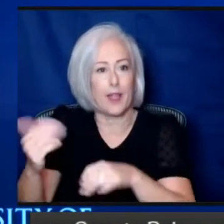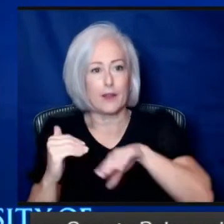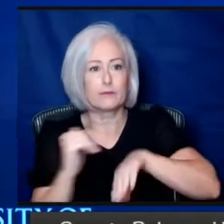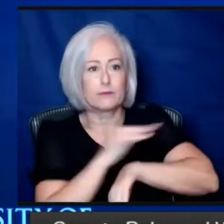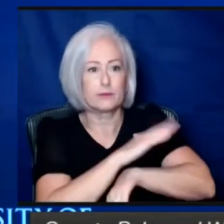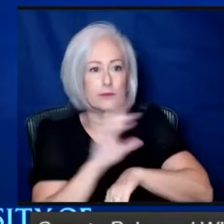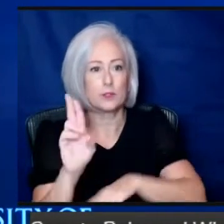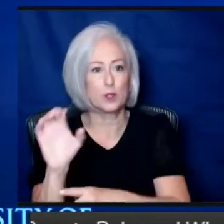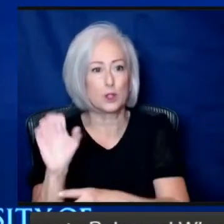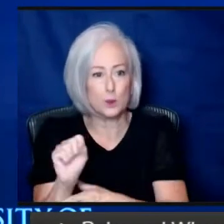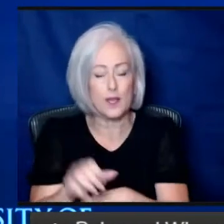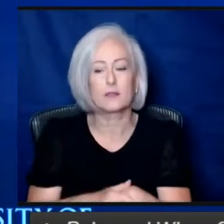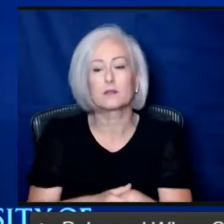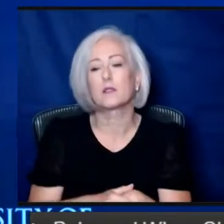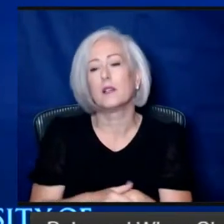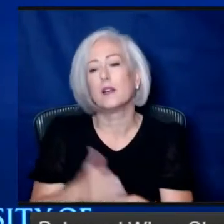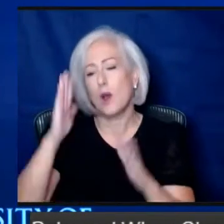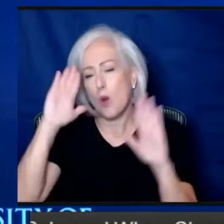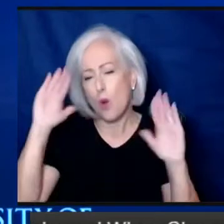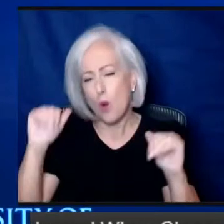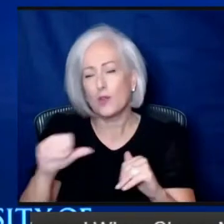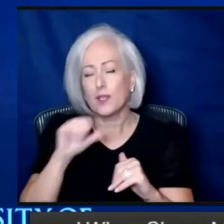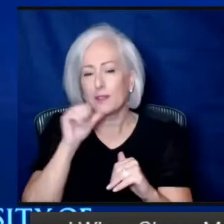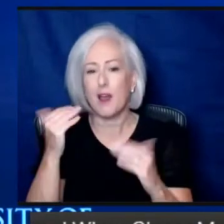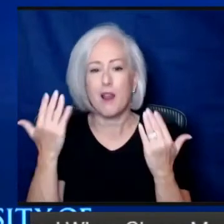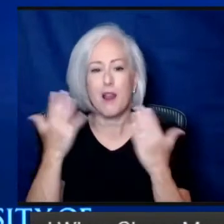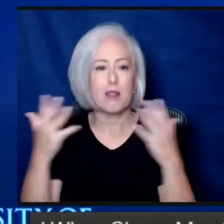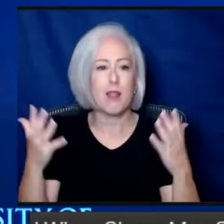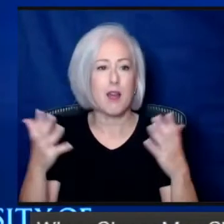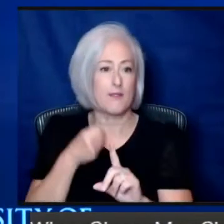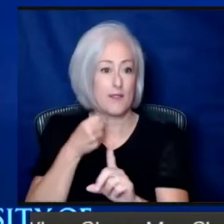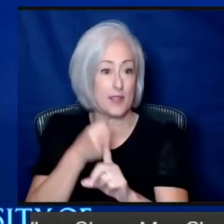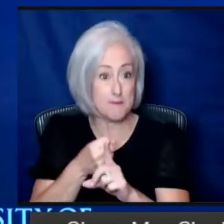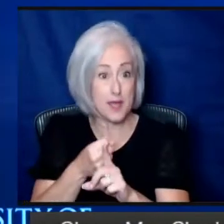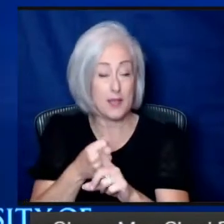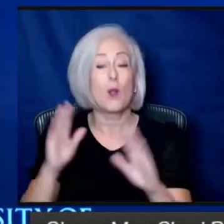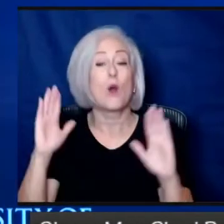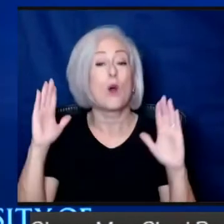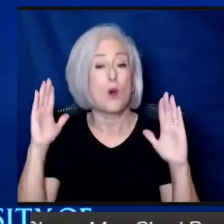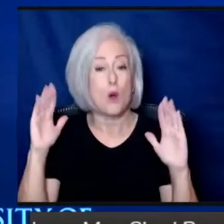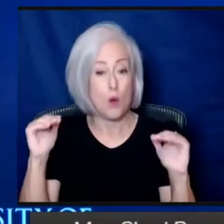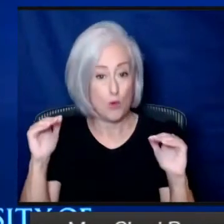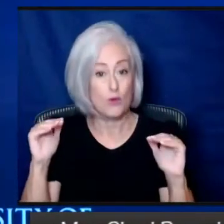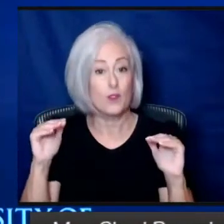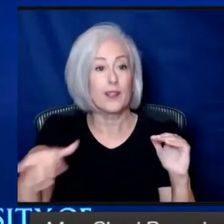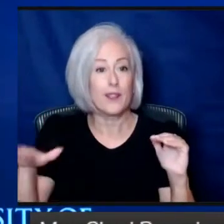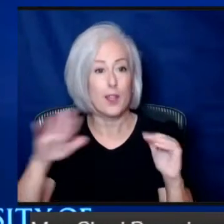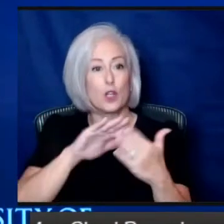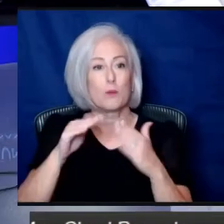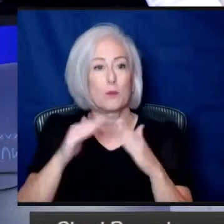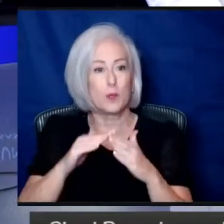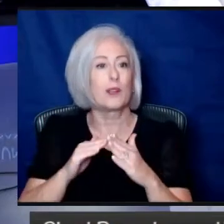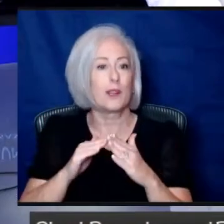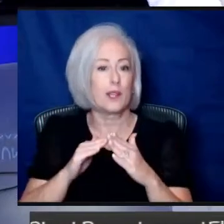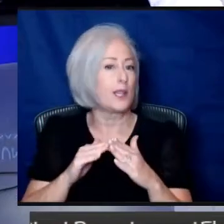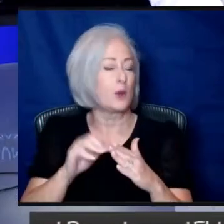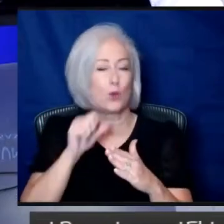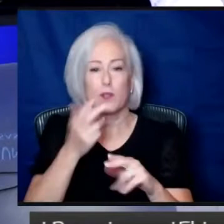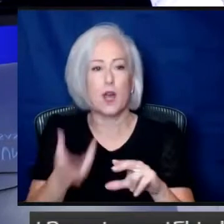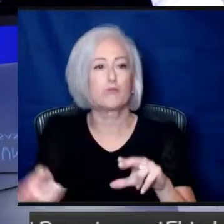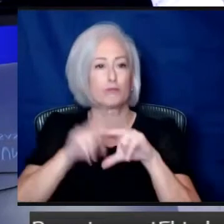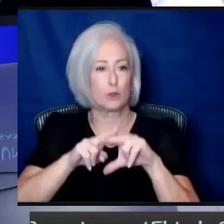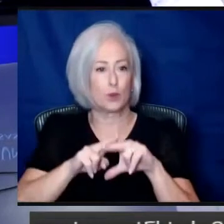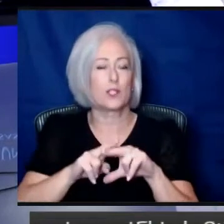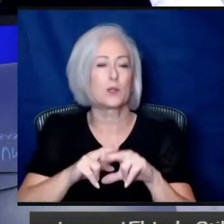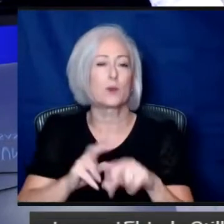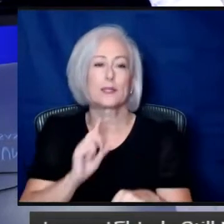of an impact there. And again, hopefully for those communities won't have too much of an impact for severe disease and death, obviously. When we think back to a